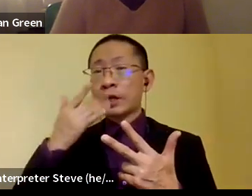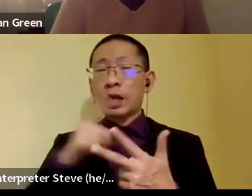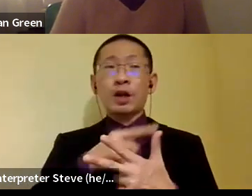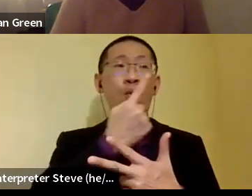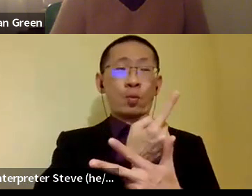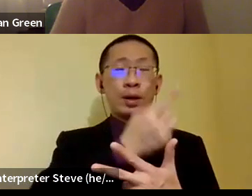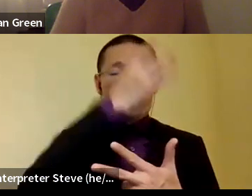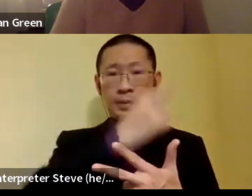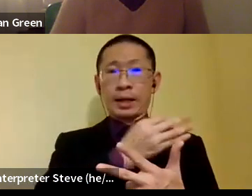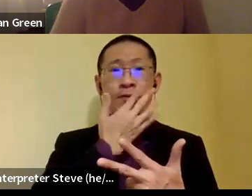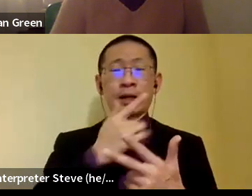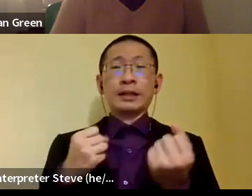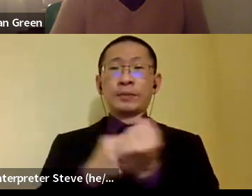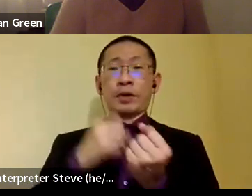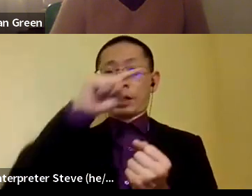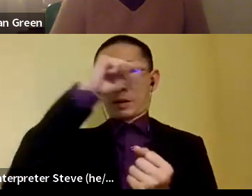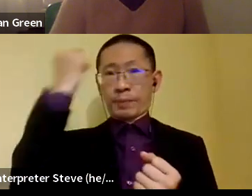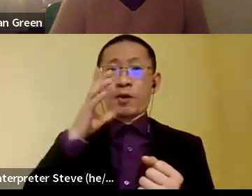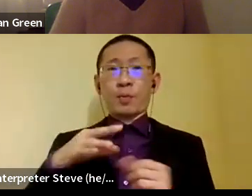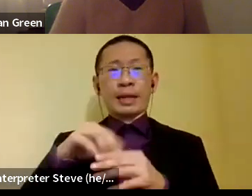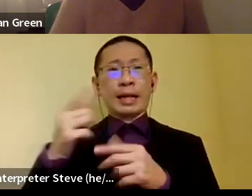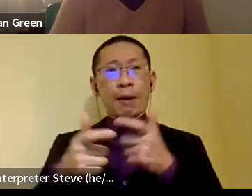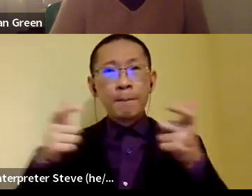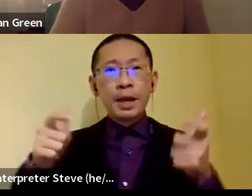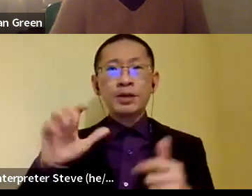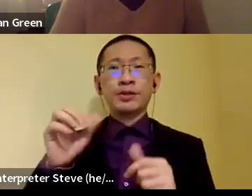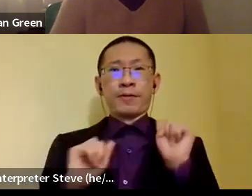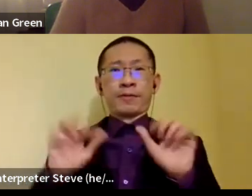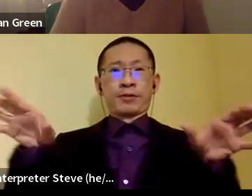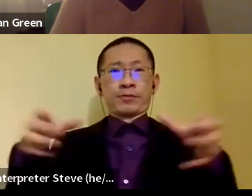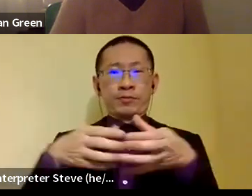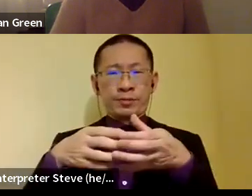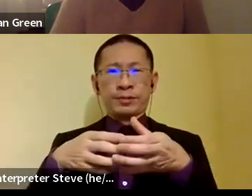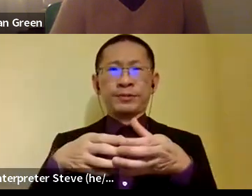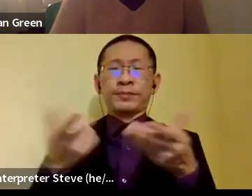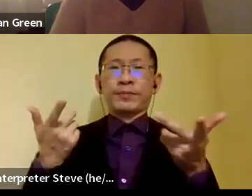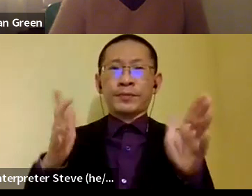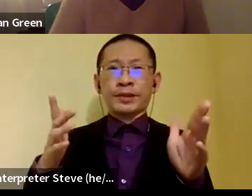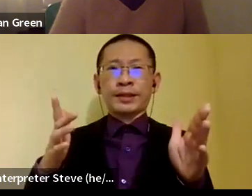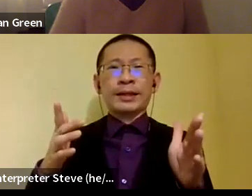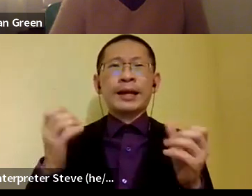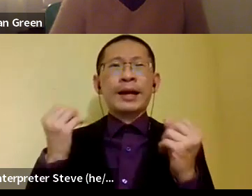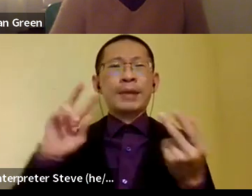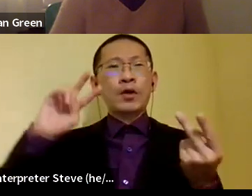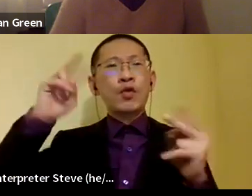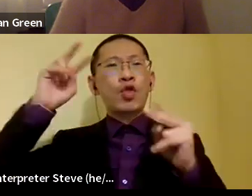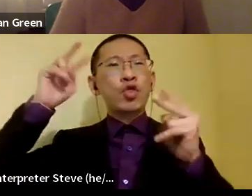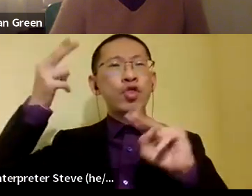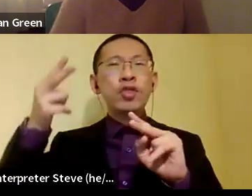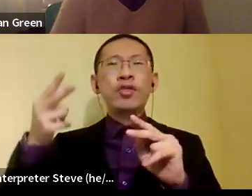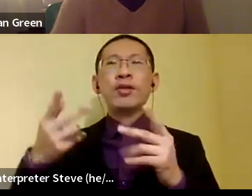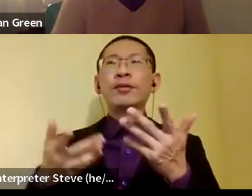a Black woman at a major company. So there is a lot of already misunderstanding,